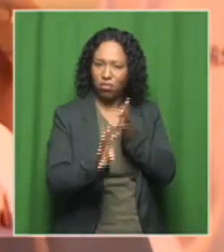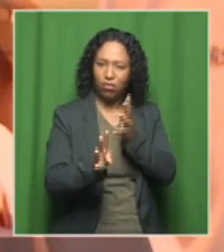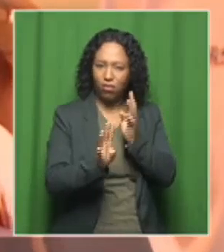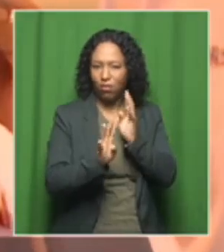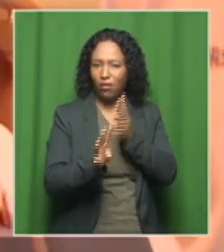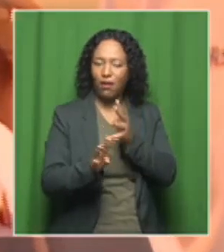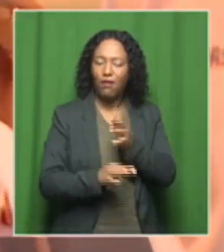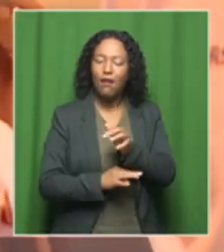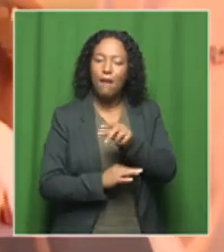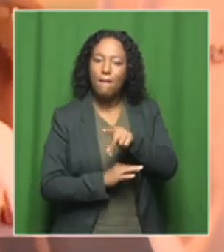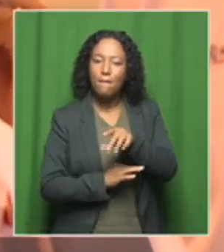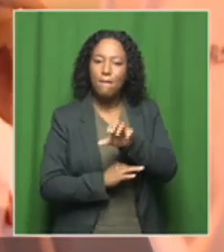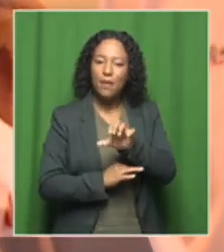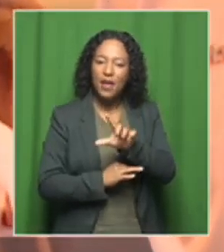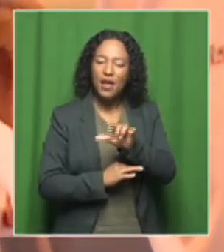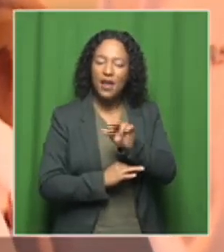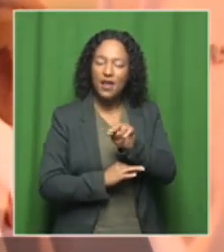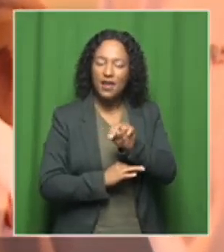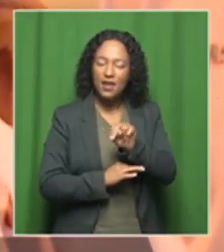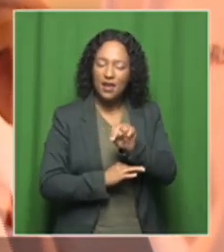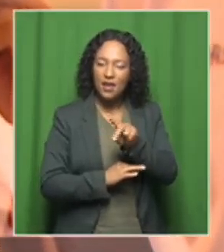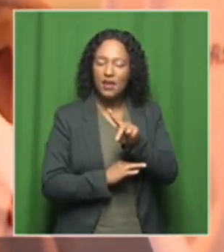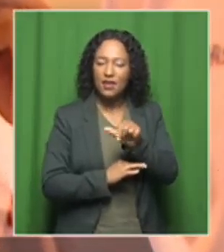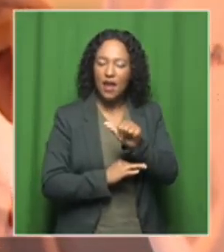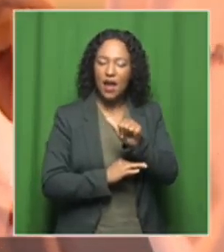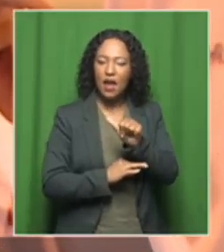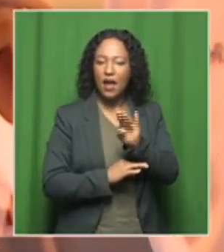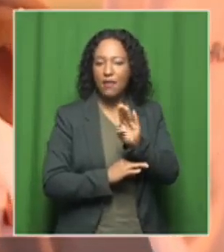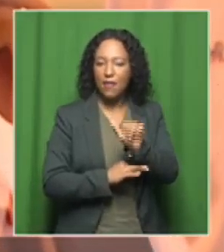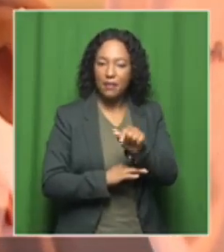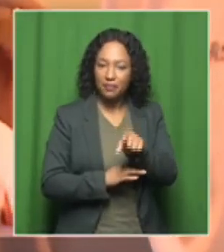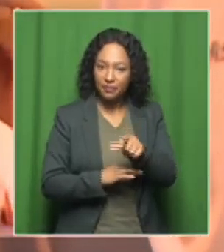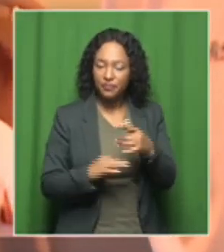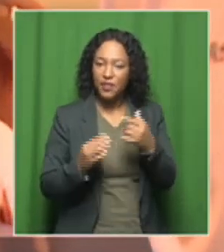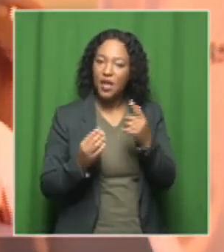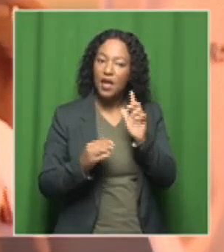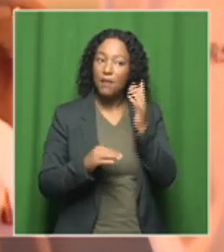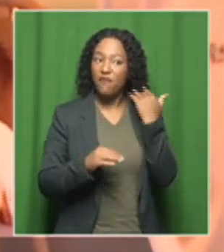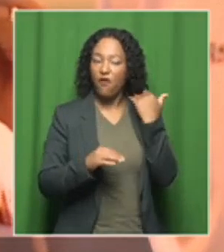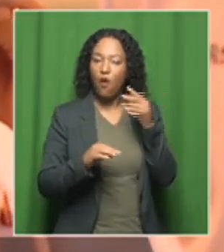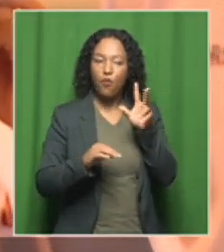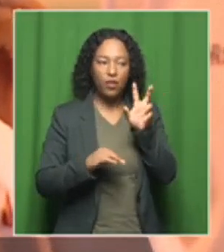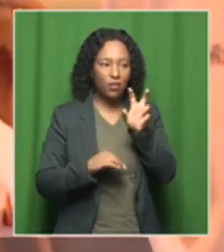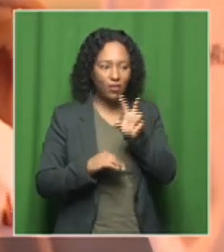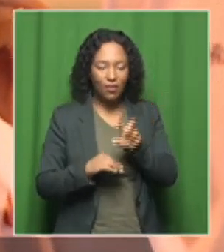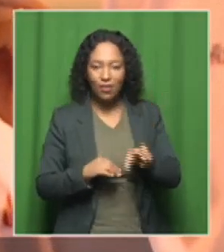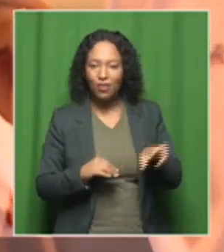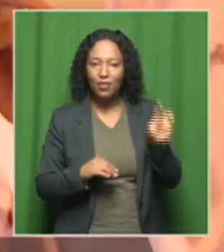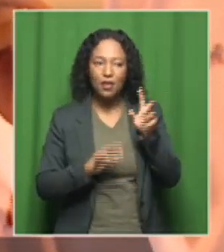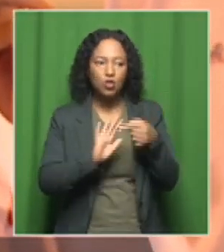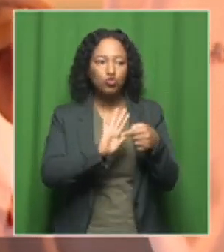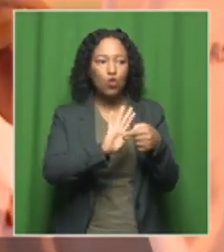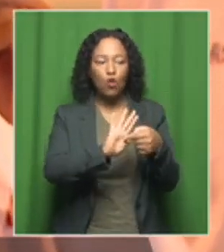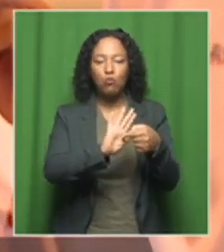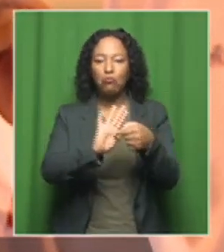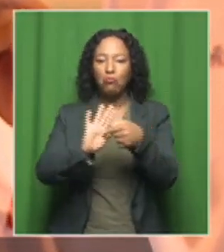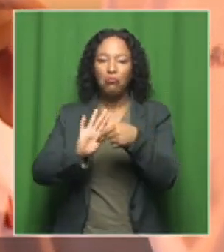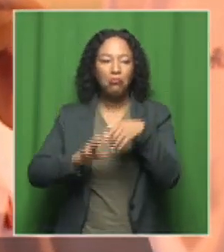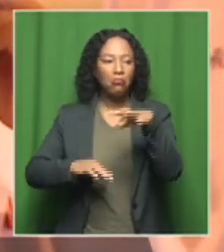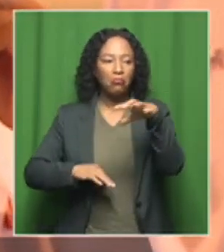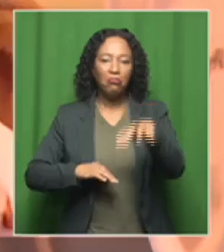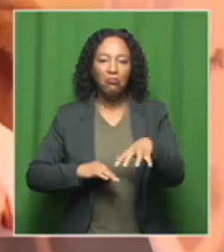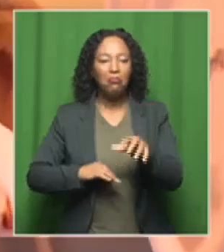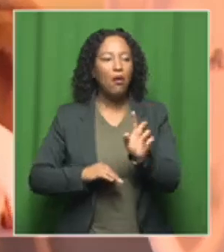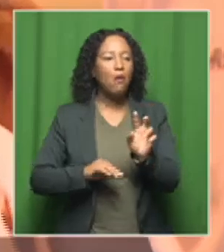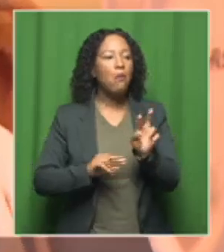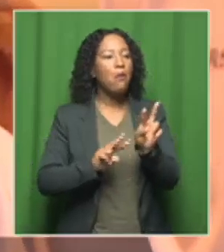60th anniversary. Earlier on, we were taking Leon on a tour just to get a sense of how this facility works. And really, when you look at